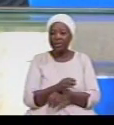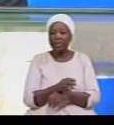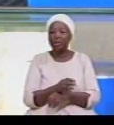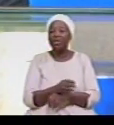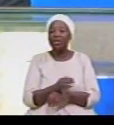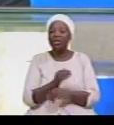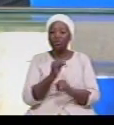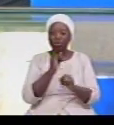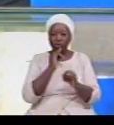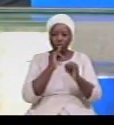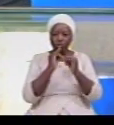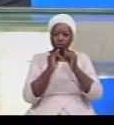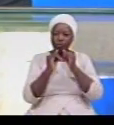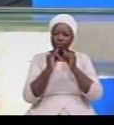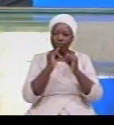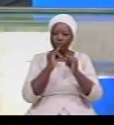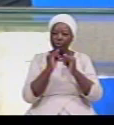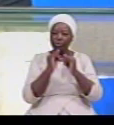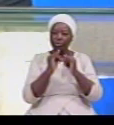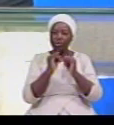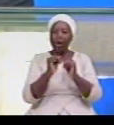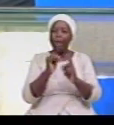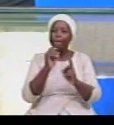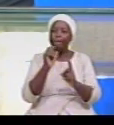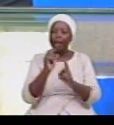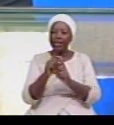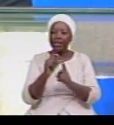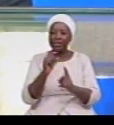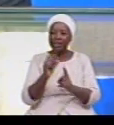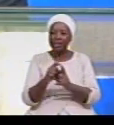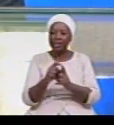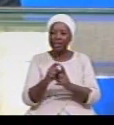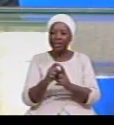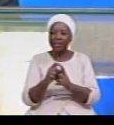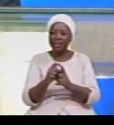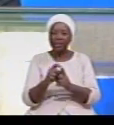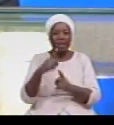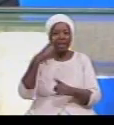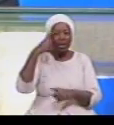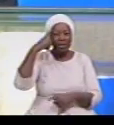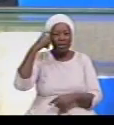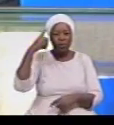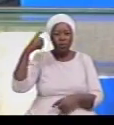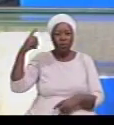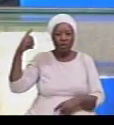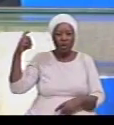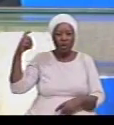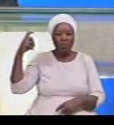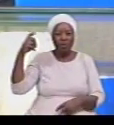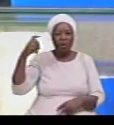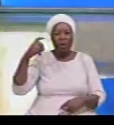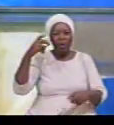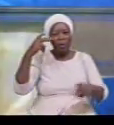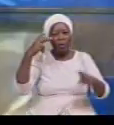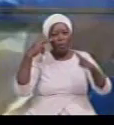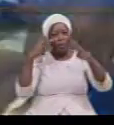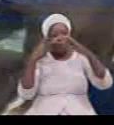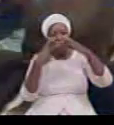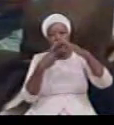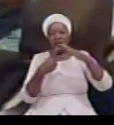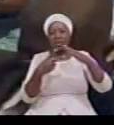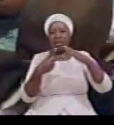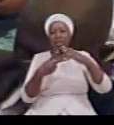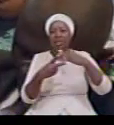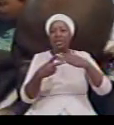instruction, message, dream, prophecy, anything from